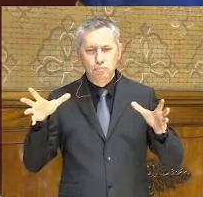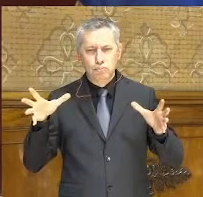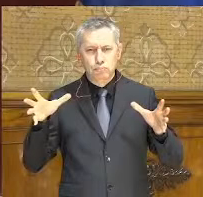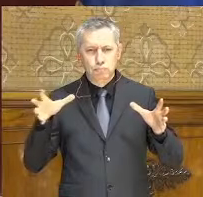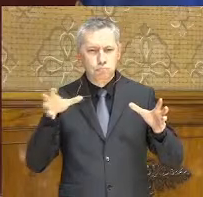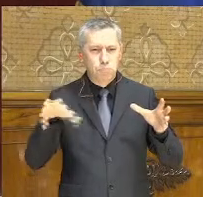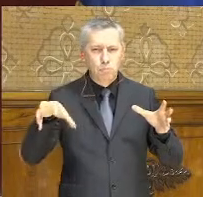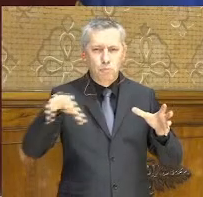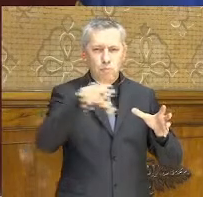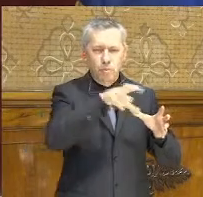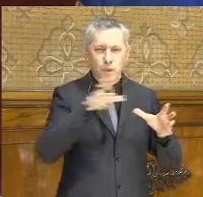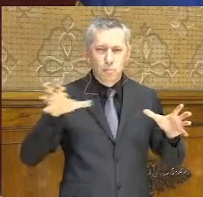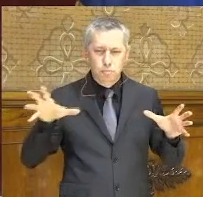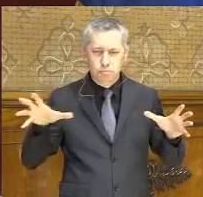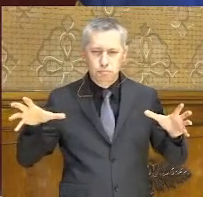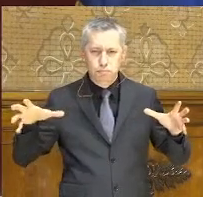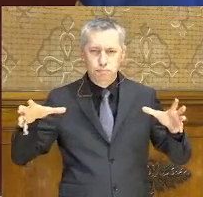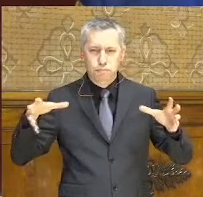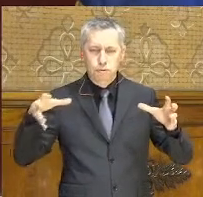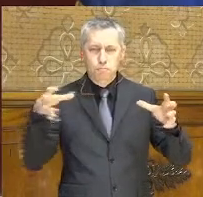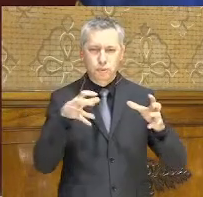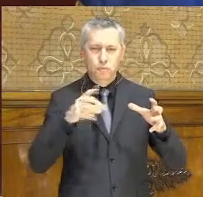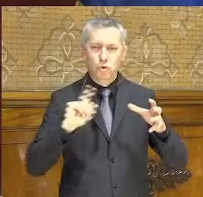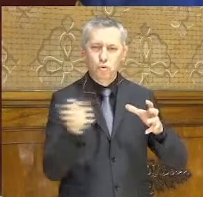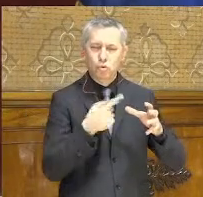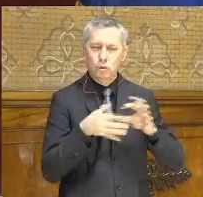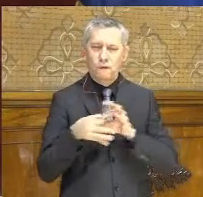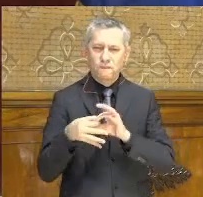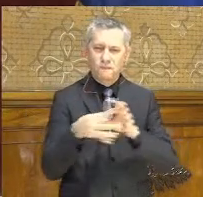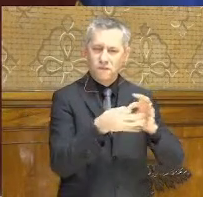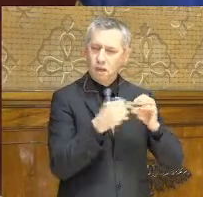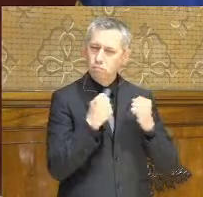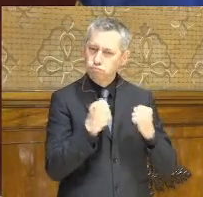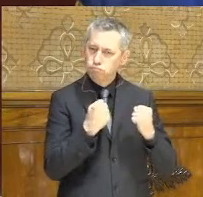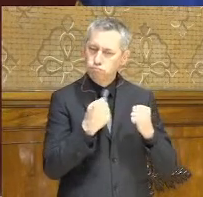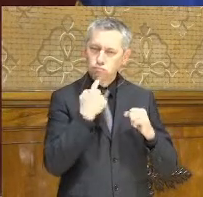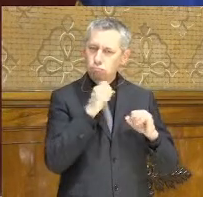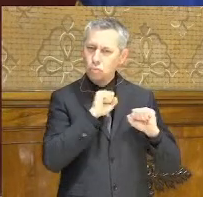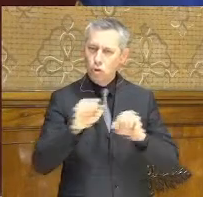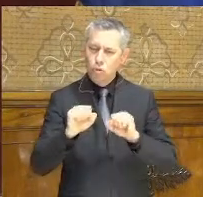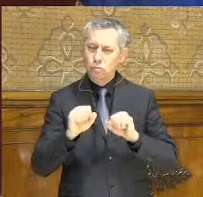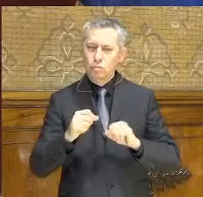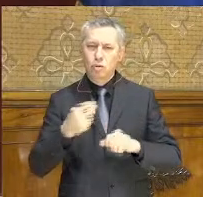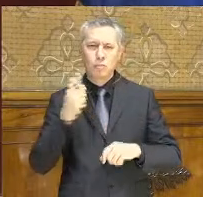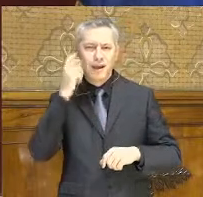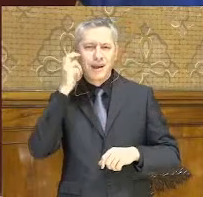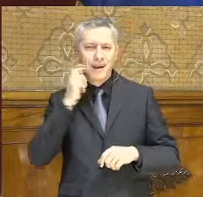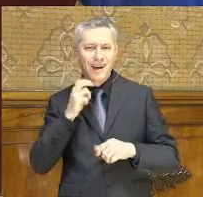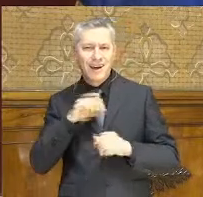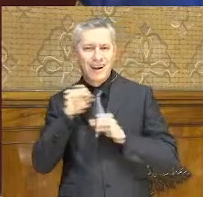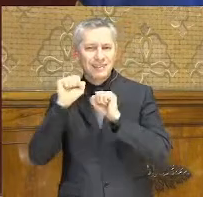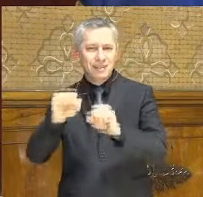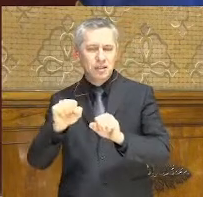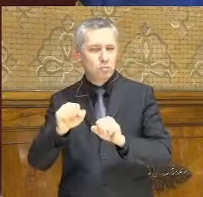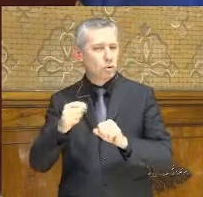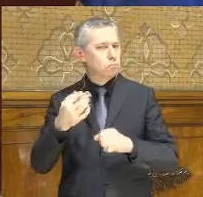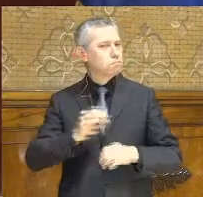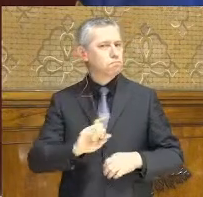world found a new beginning. What does it mean to be unprepared for